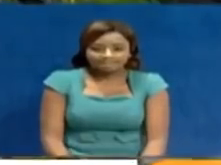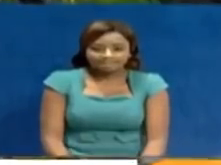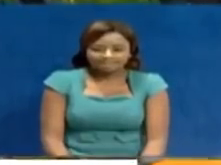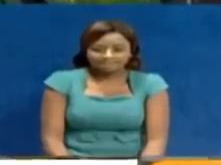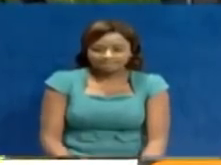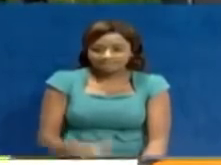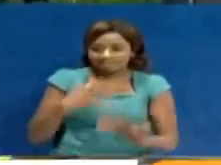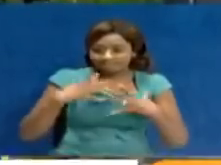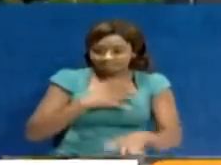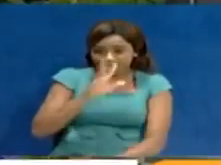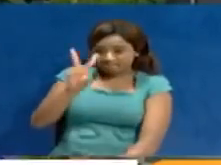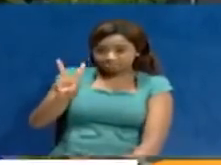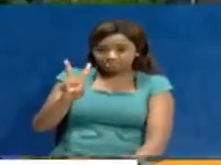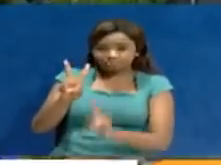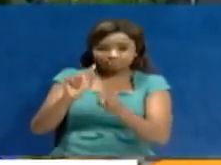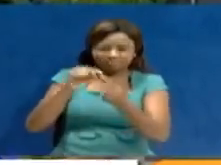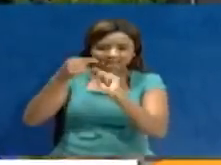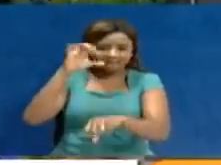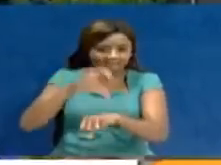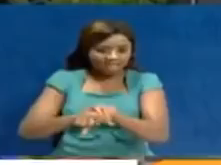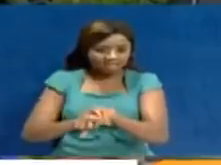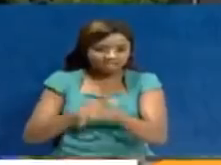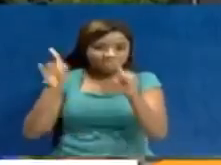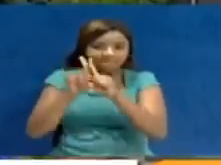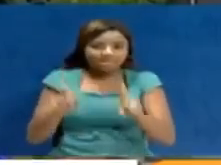Two of my officers got injured. Of course,